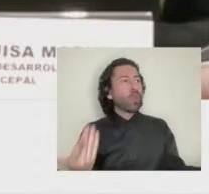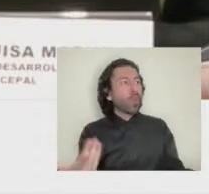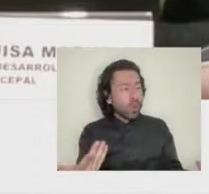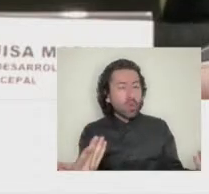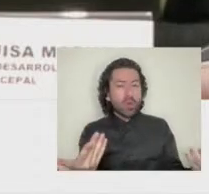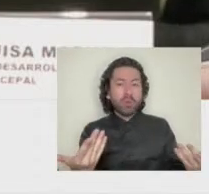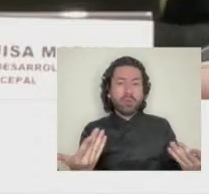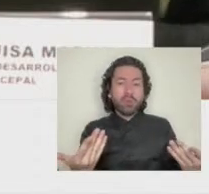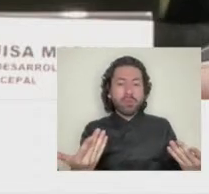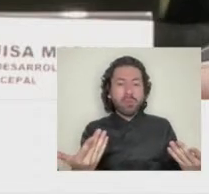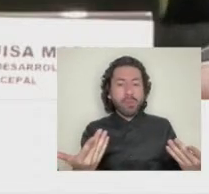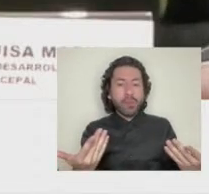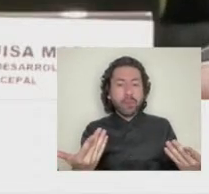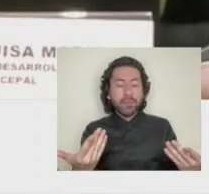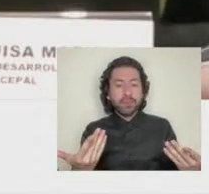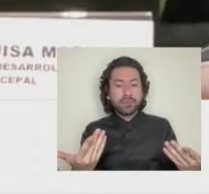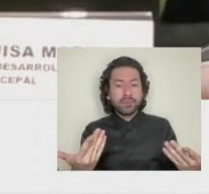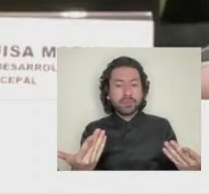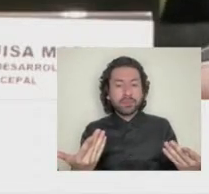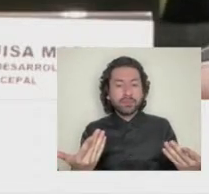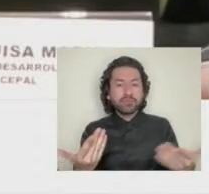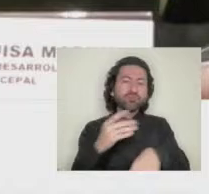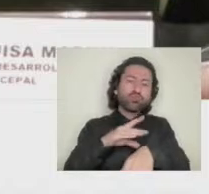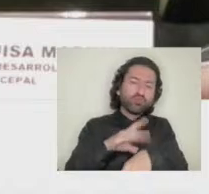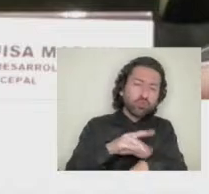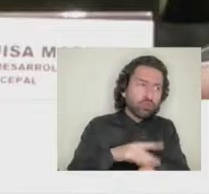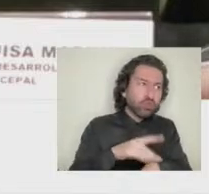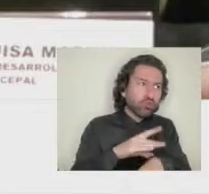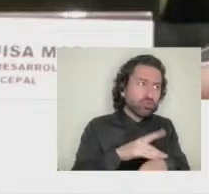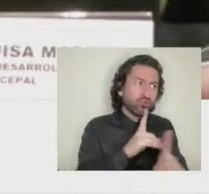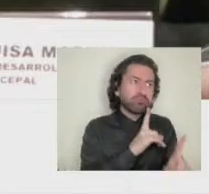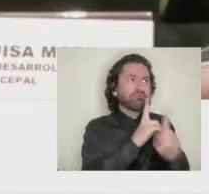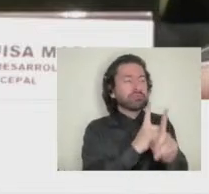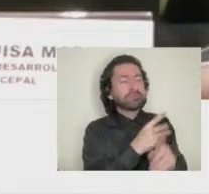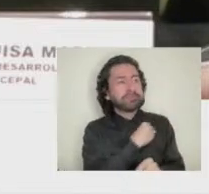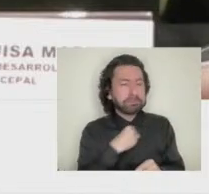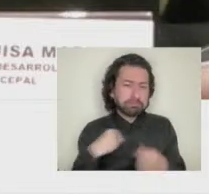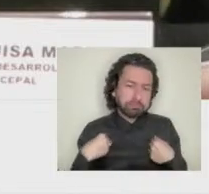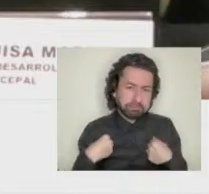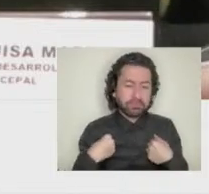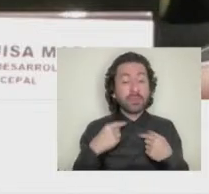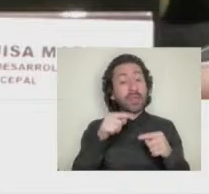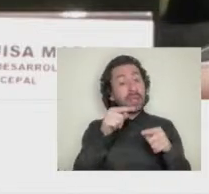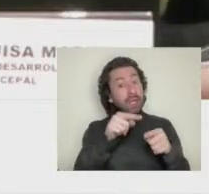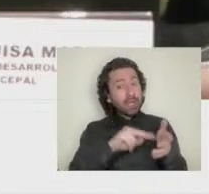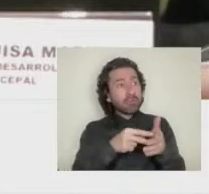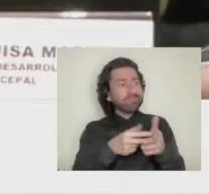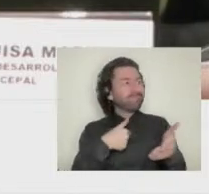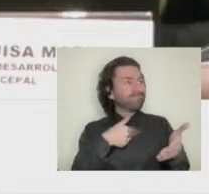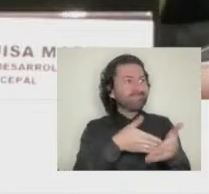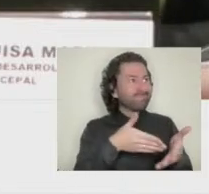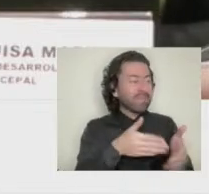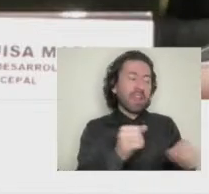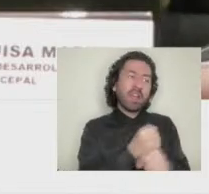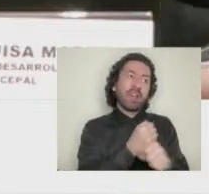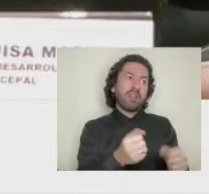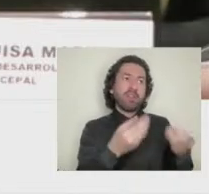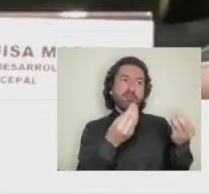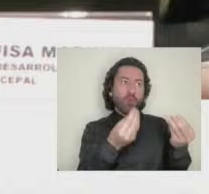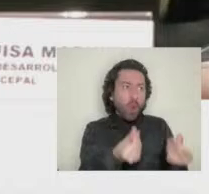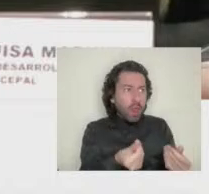for co-payments or purchasing medication or outpatient services. This